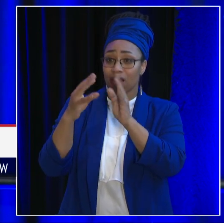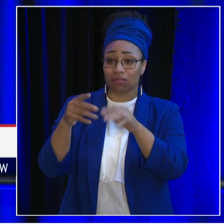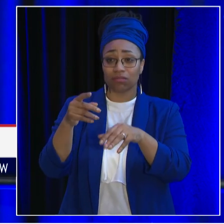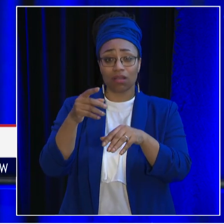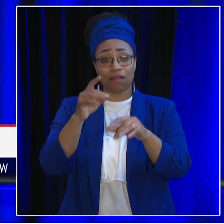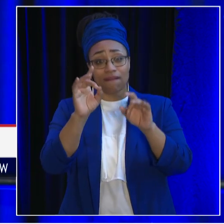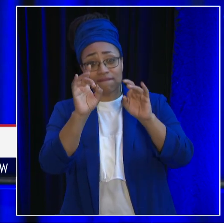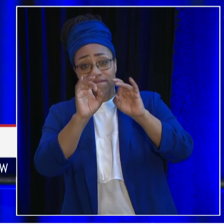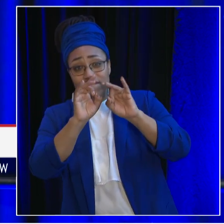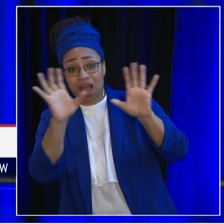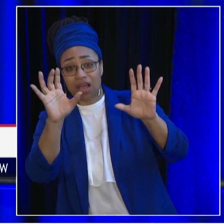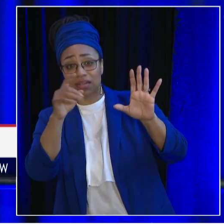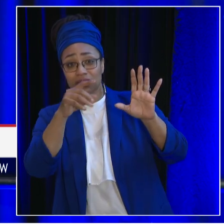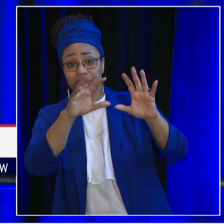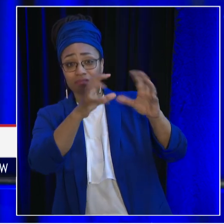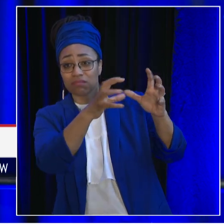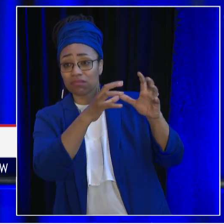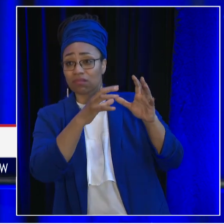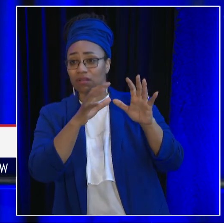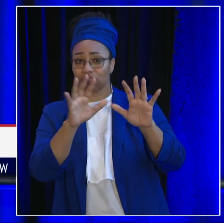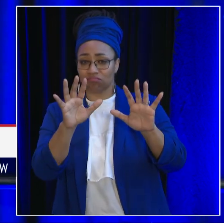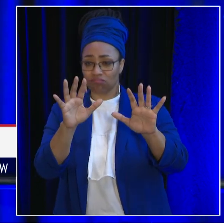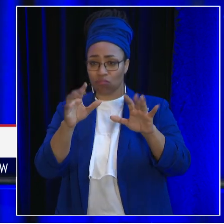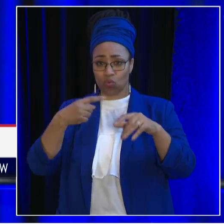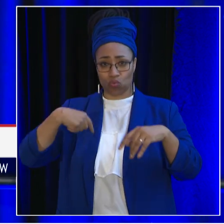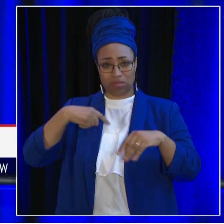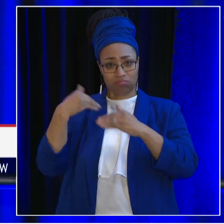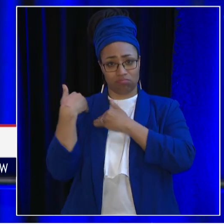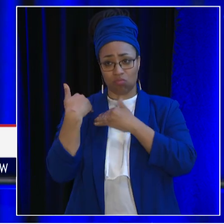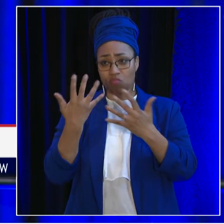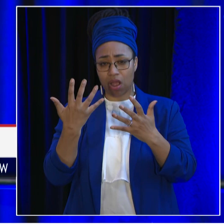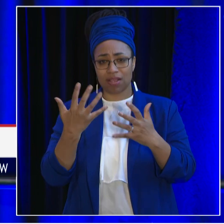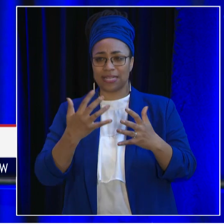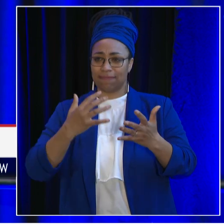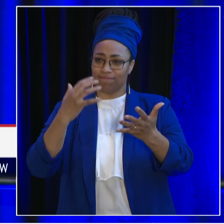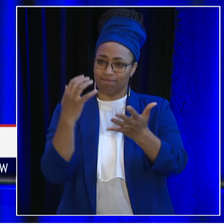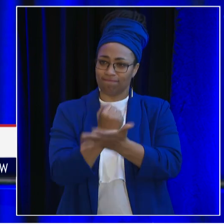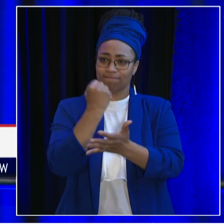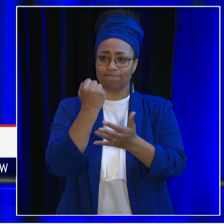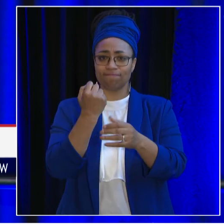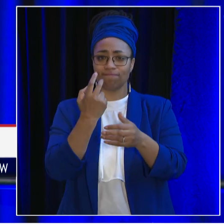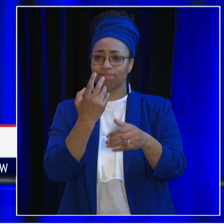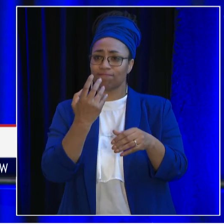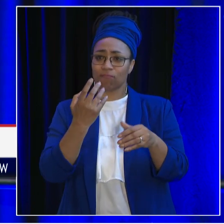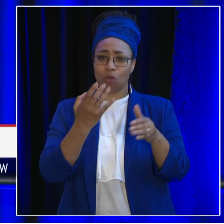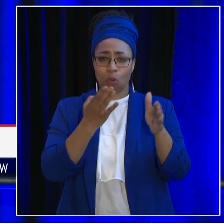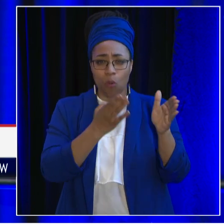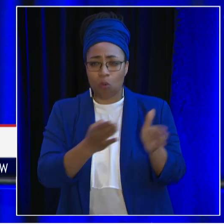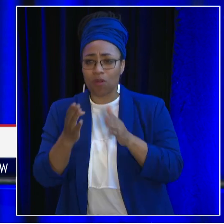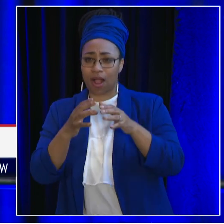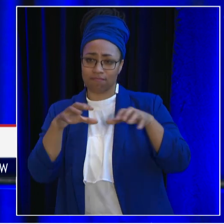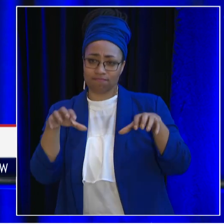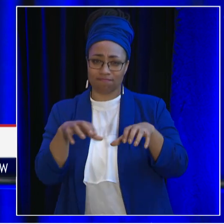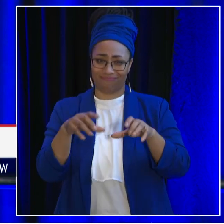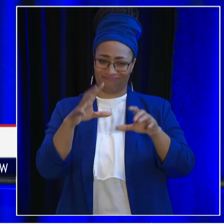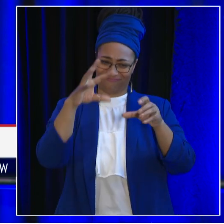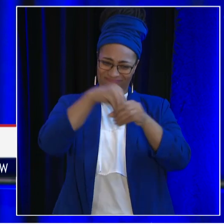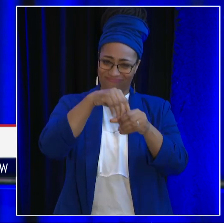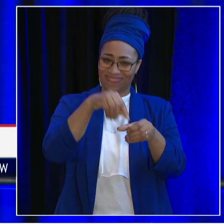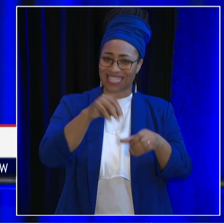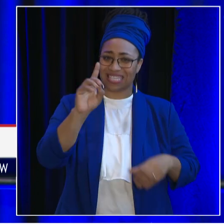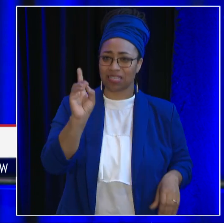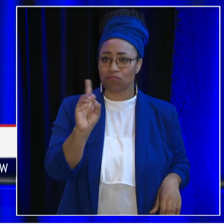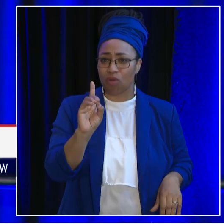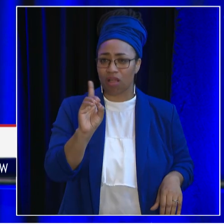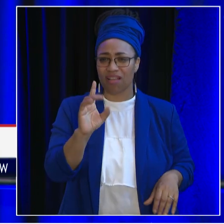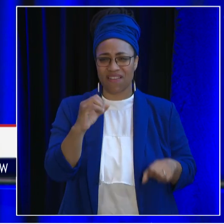deserve. And to get that, we utilize and organize within our democracy to fight for the world that